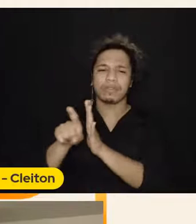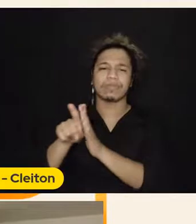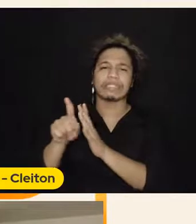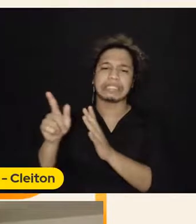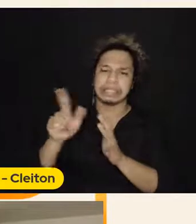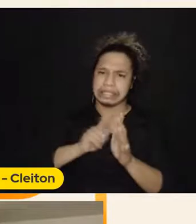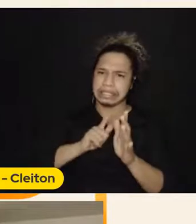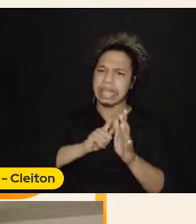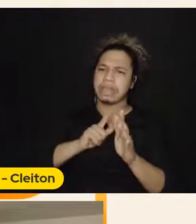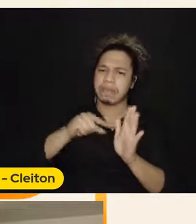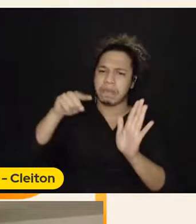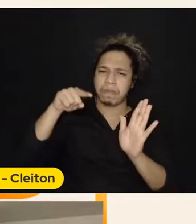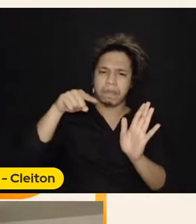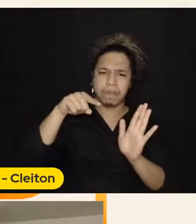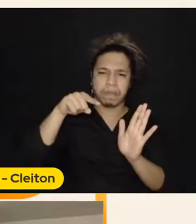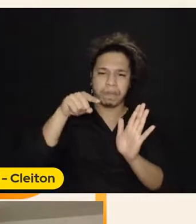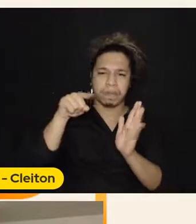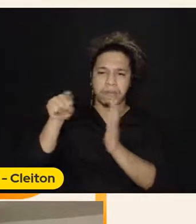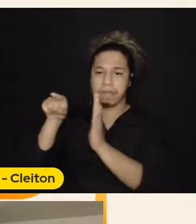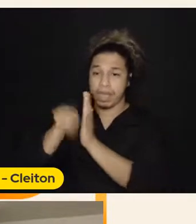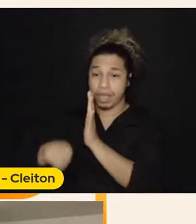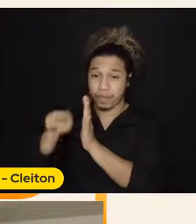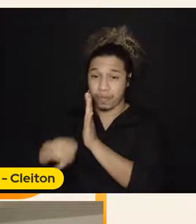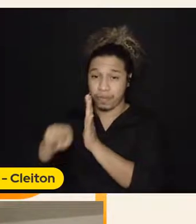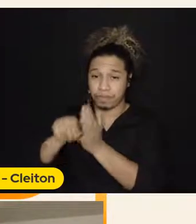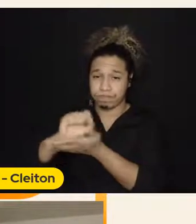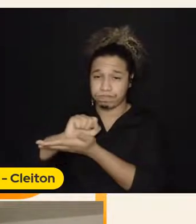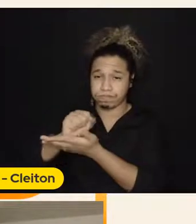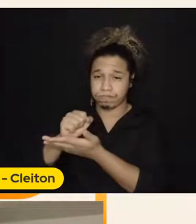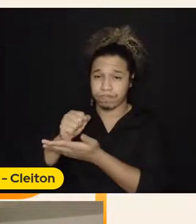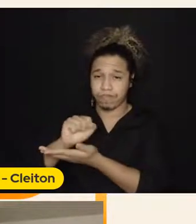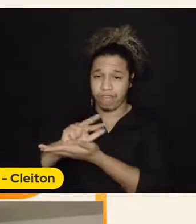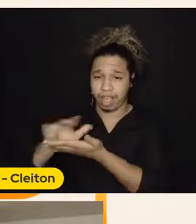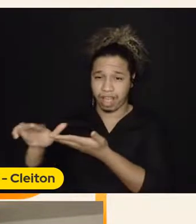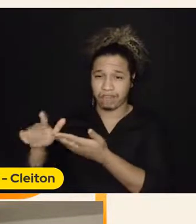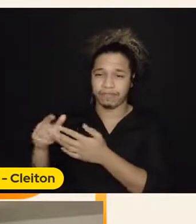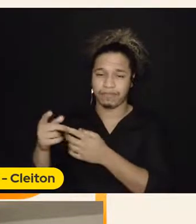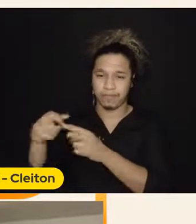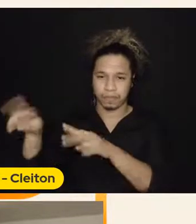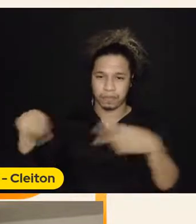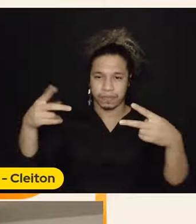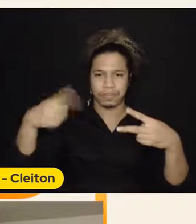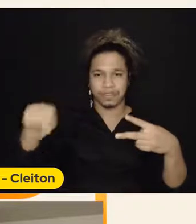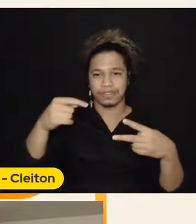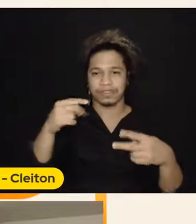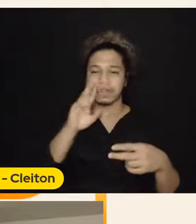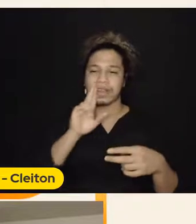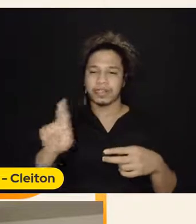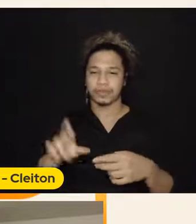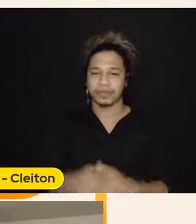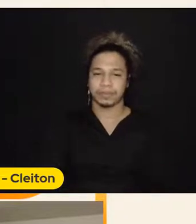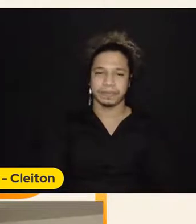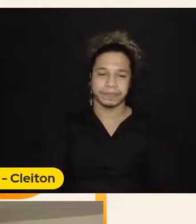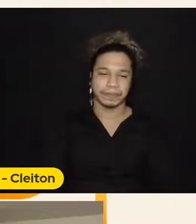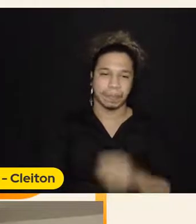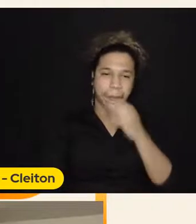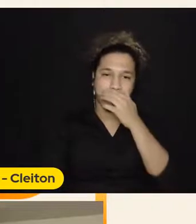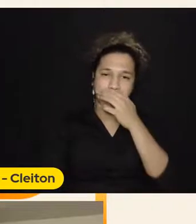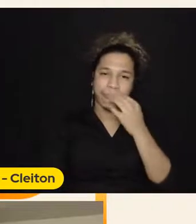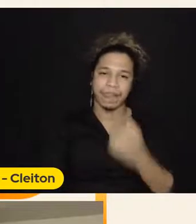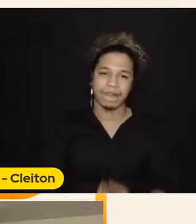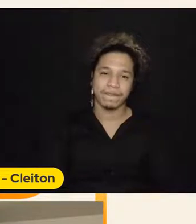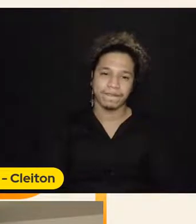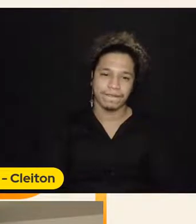Franciele? Yes. Go, Jonathan. Go. Let's see the question. Yeah. So it's